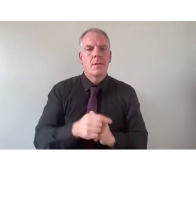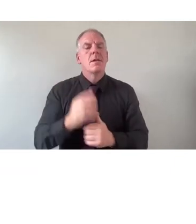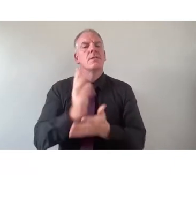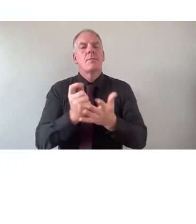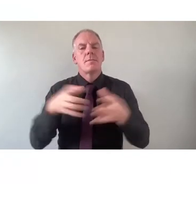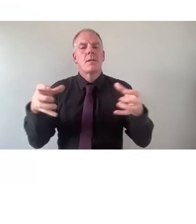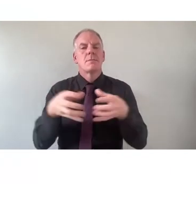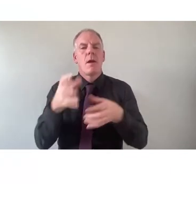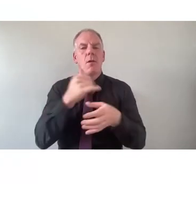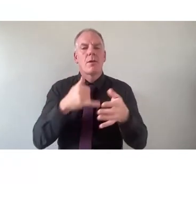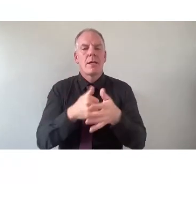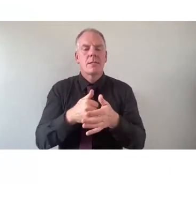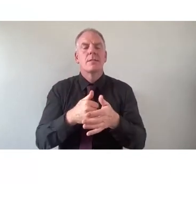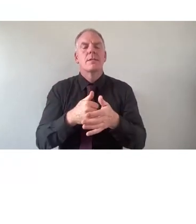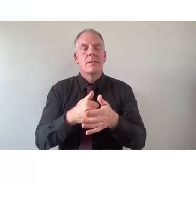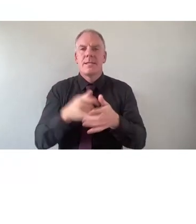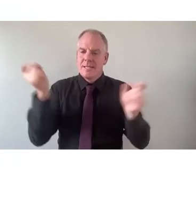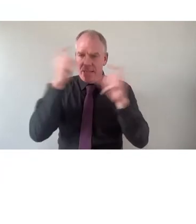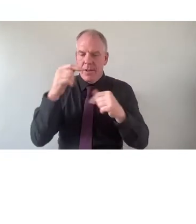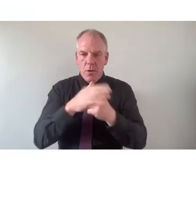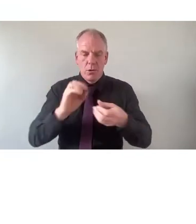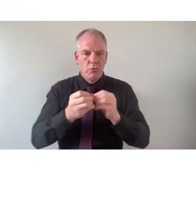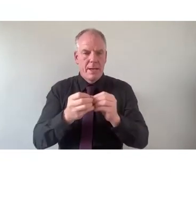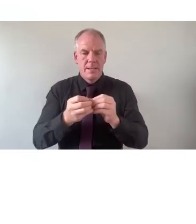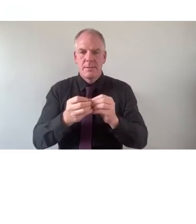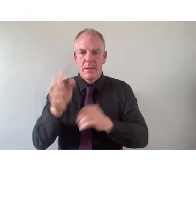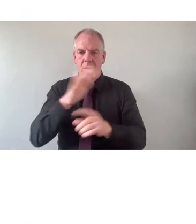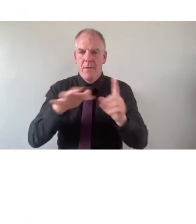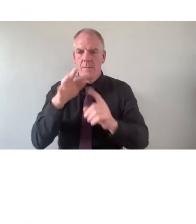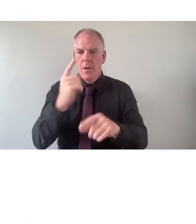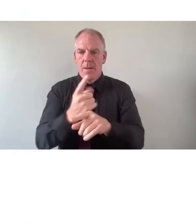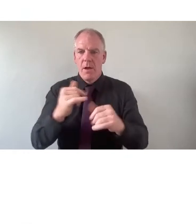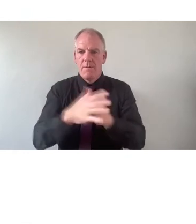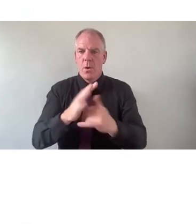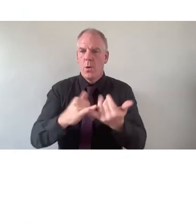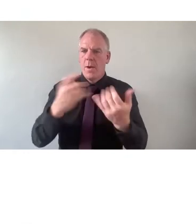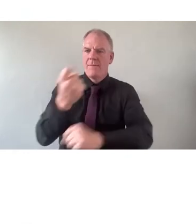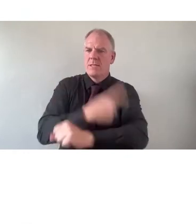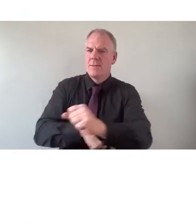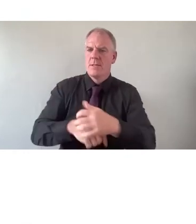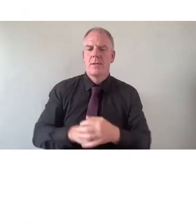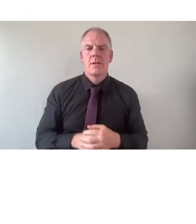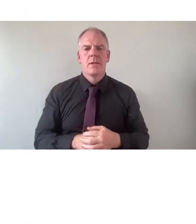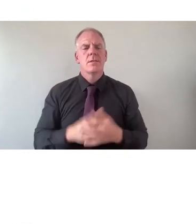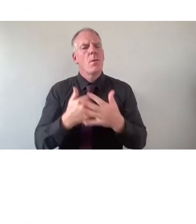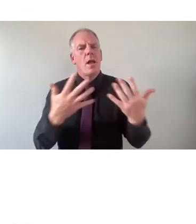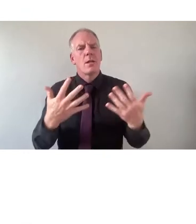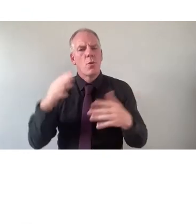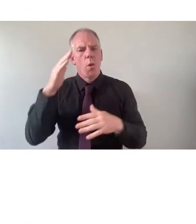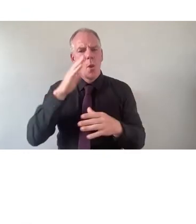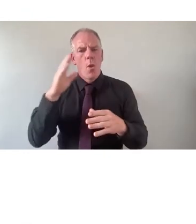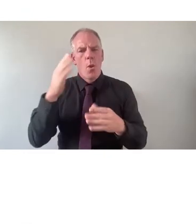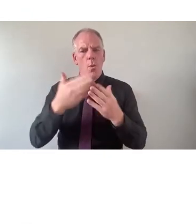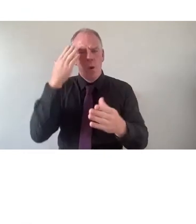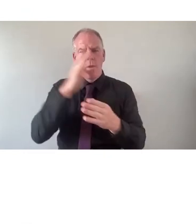actually create the right environment to have people with disability at work. So there is a lot to be learned from one employer to the other. And I think here